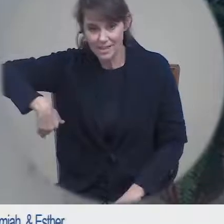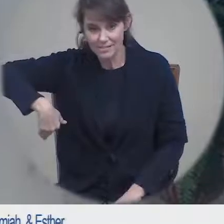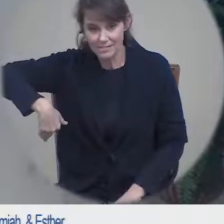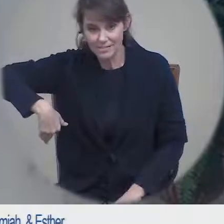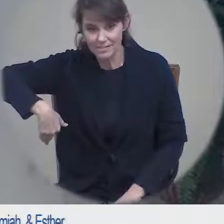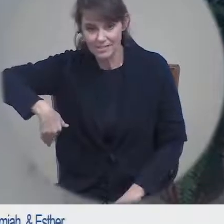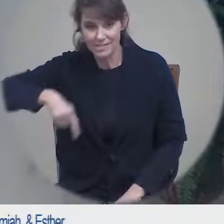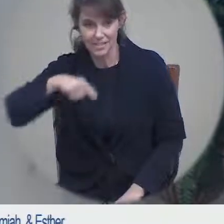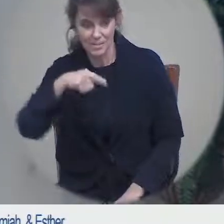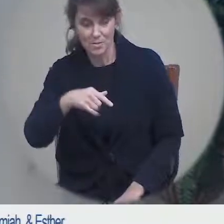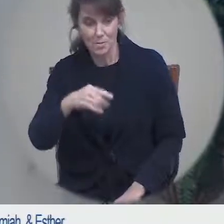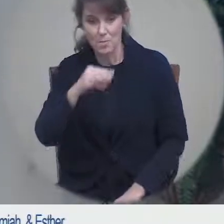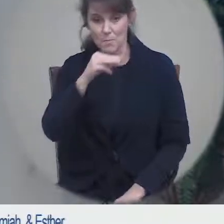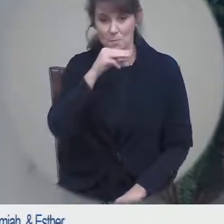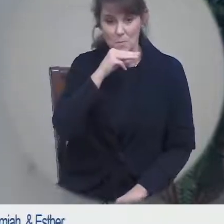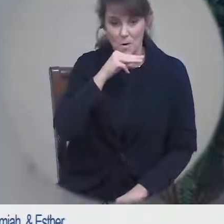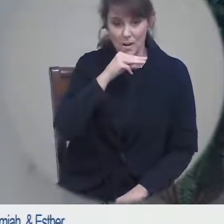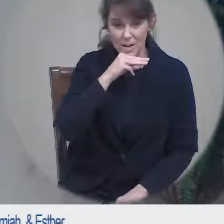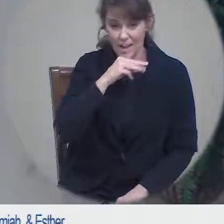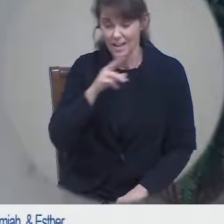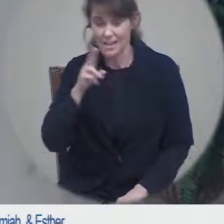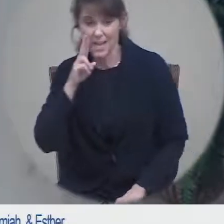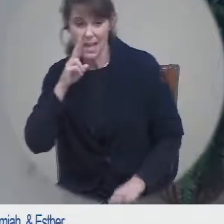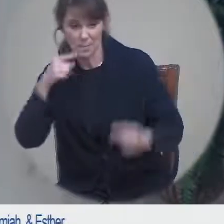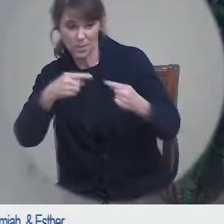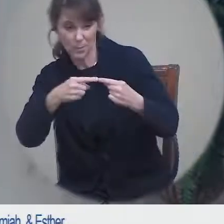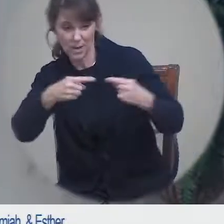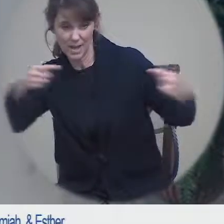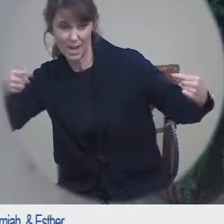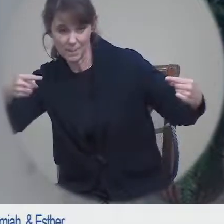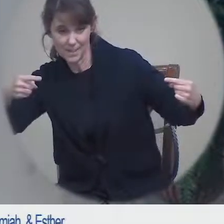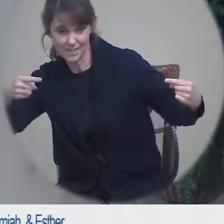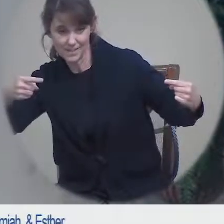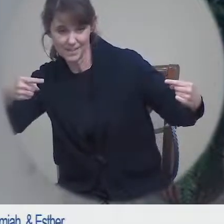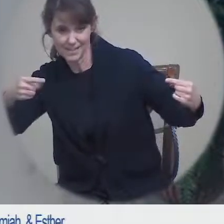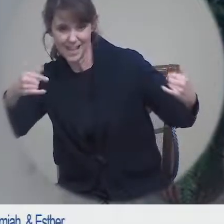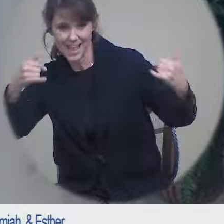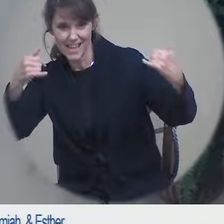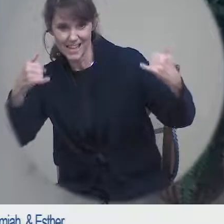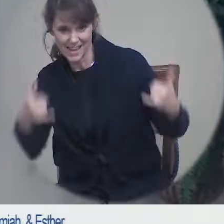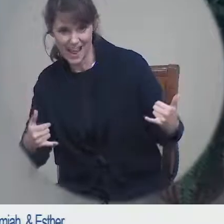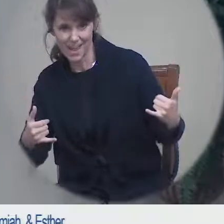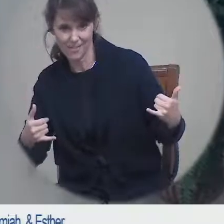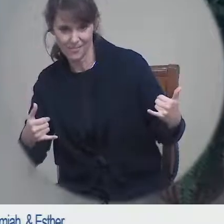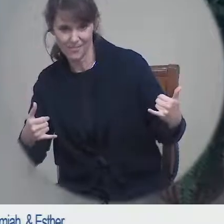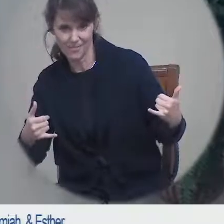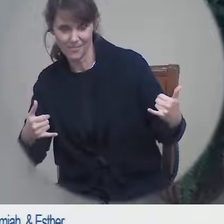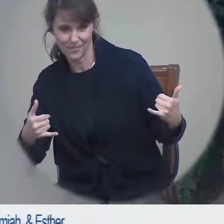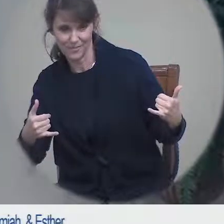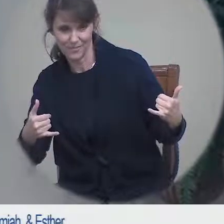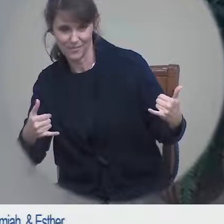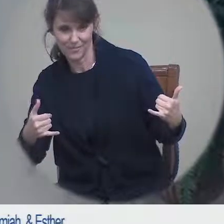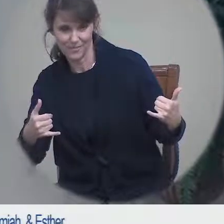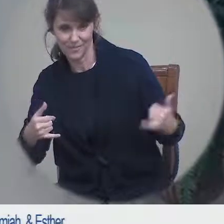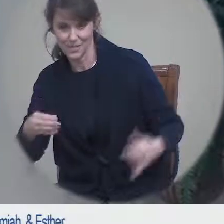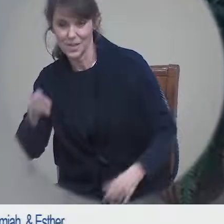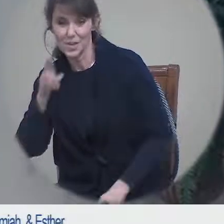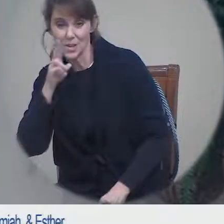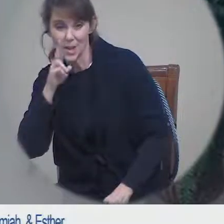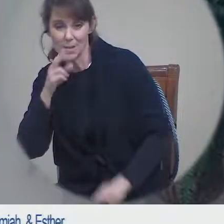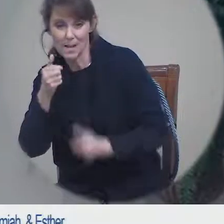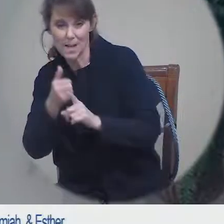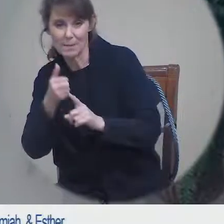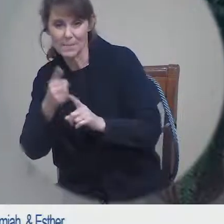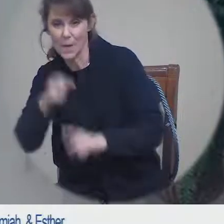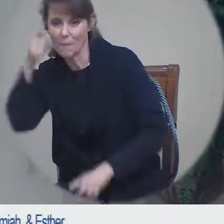of the second highest official in the land, and yet now he is being led through the streets of the capital city